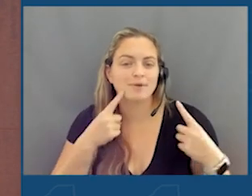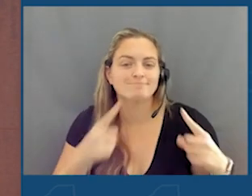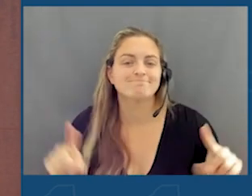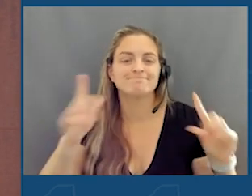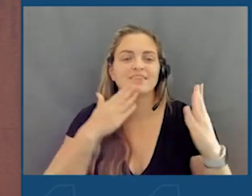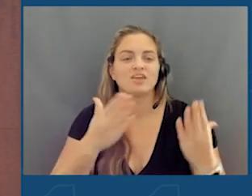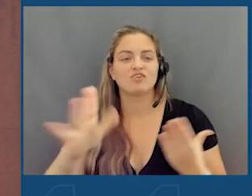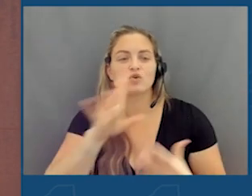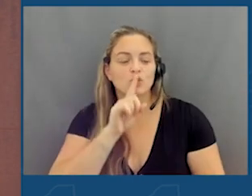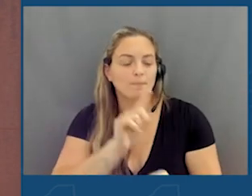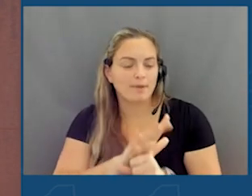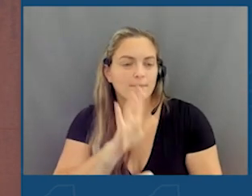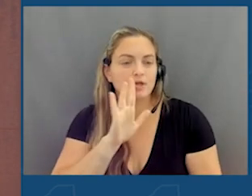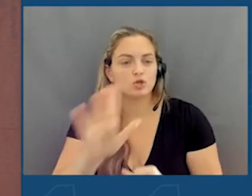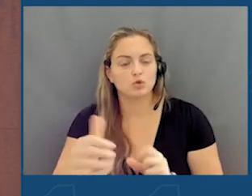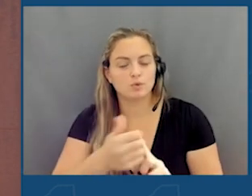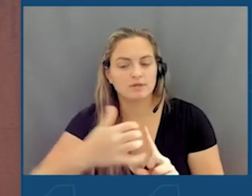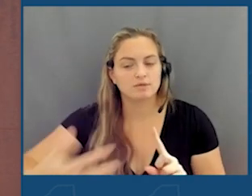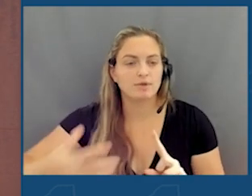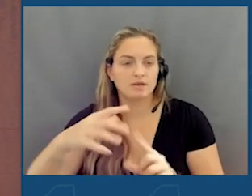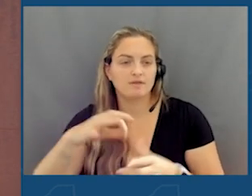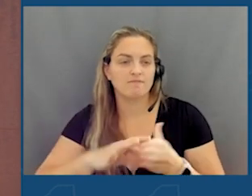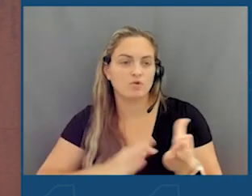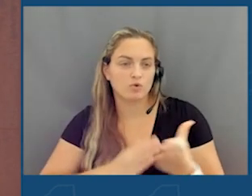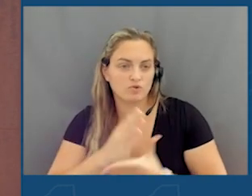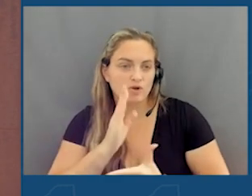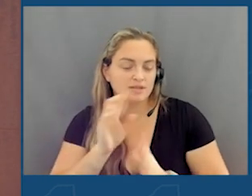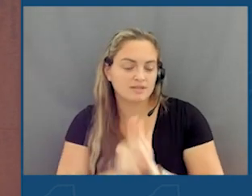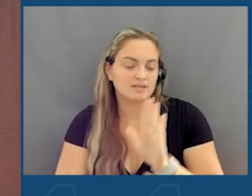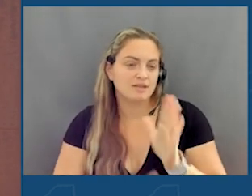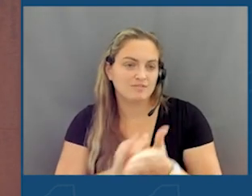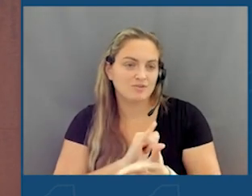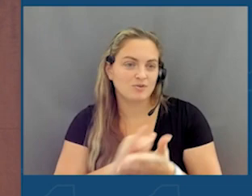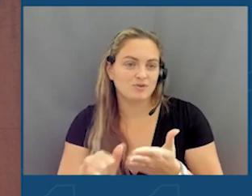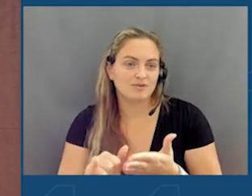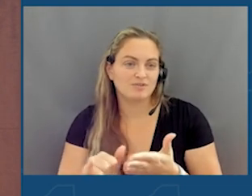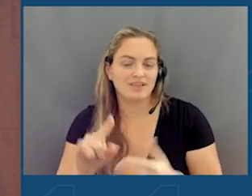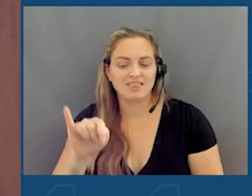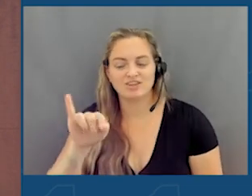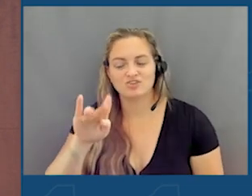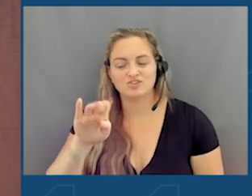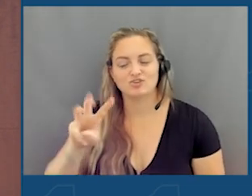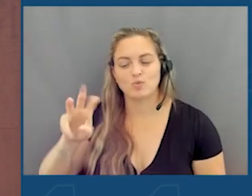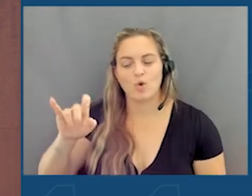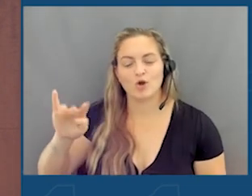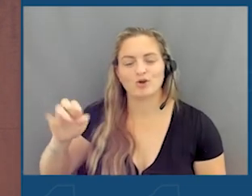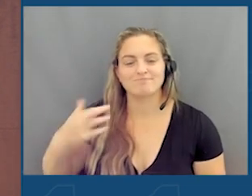your commitment to expanding voting rights in the state of New York. I am Latrice Walker. Thank you.